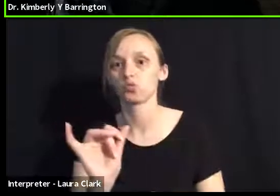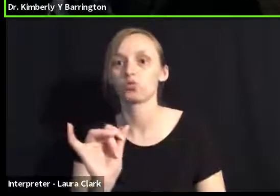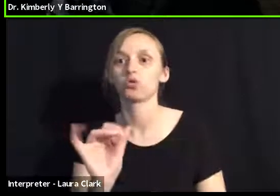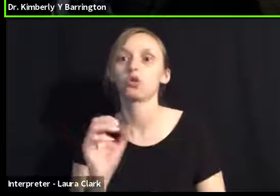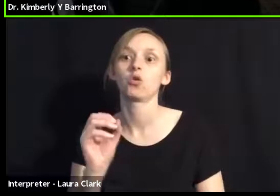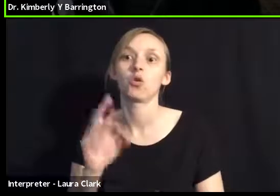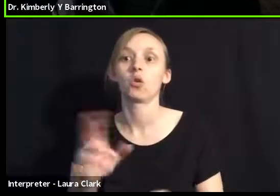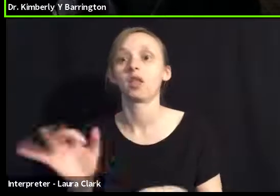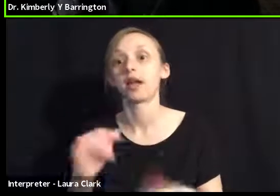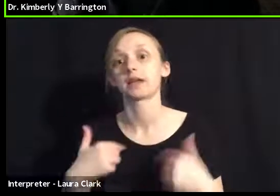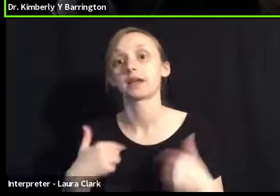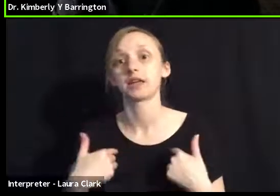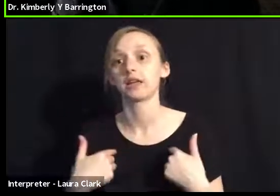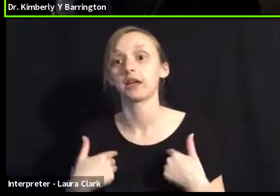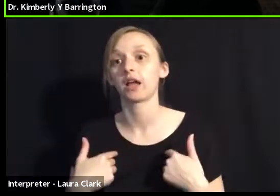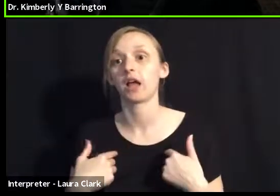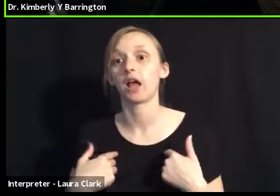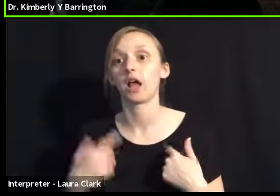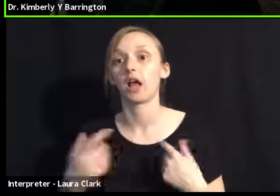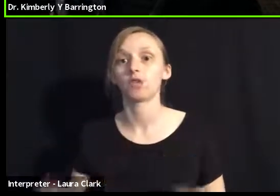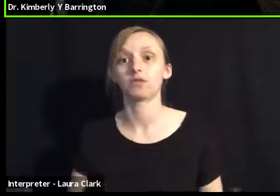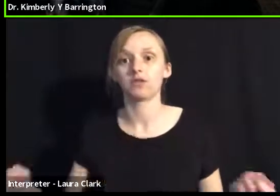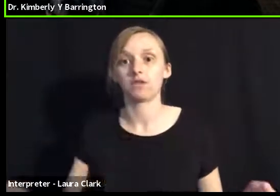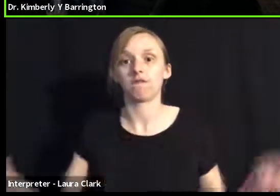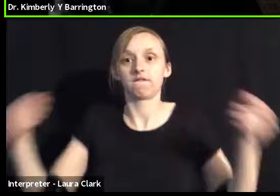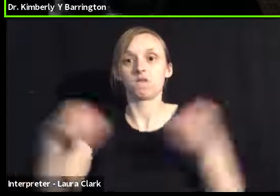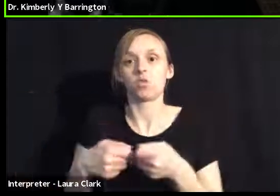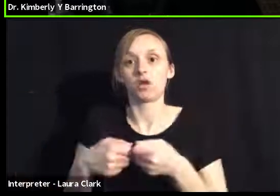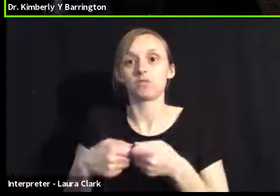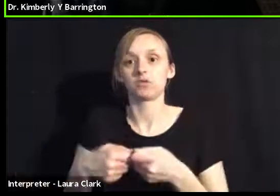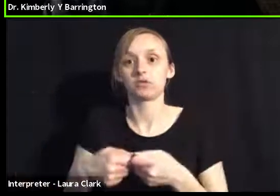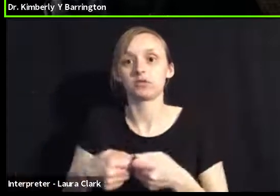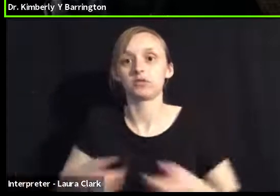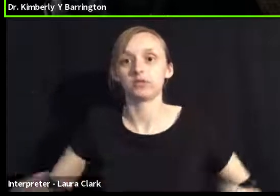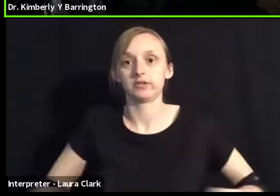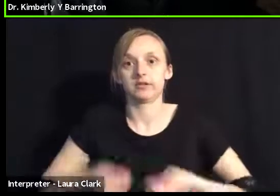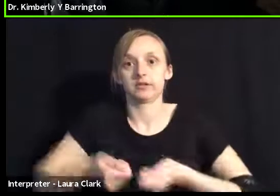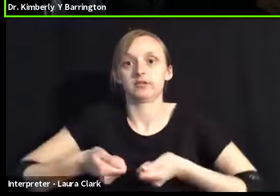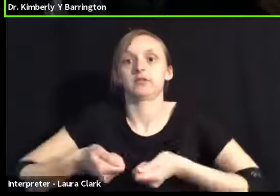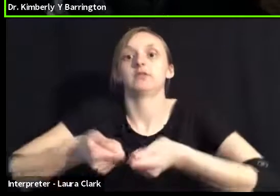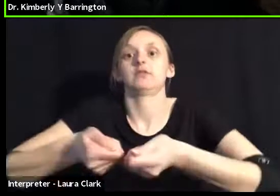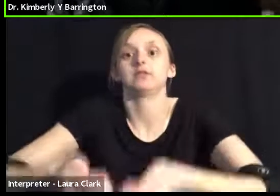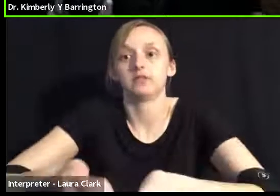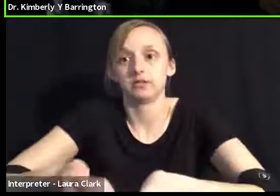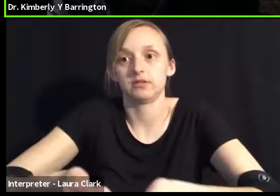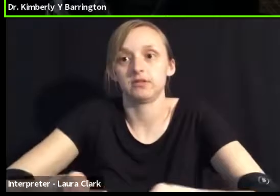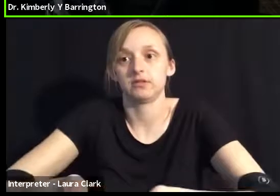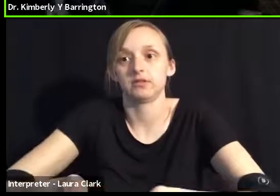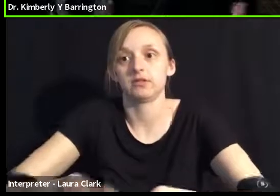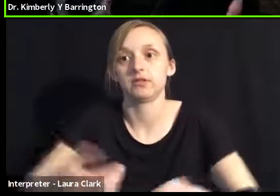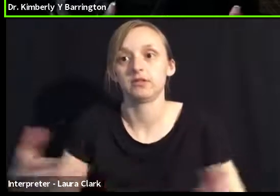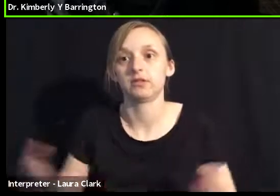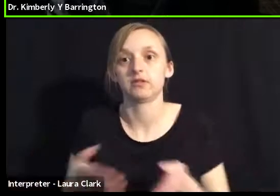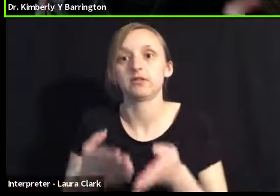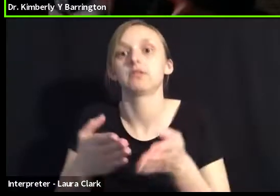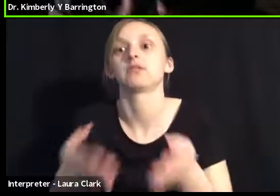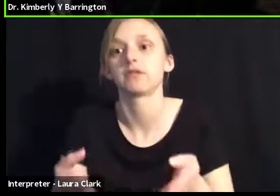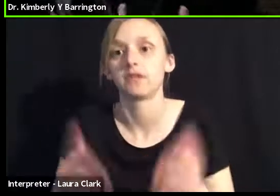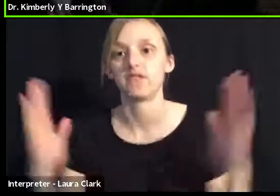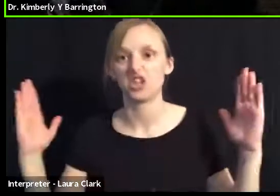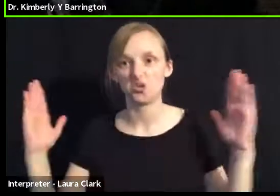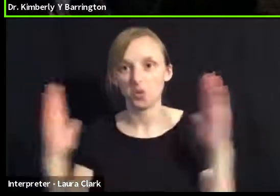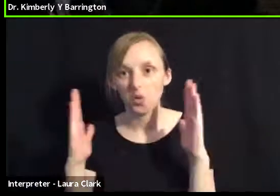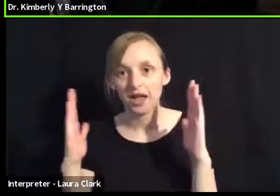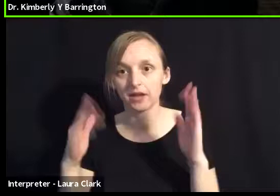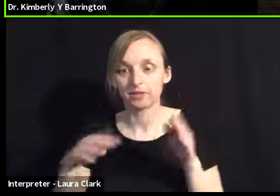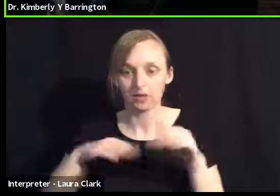like I did. I would fold up my wheelchair, put it in first, because if there's more space once you get in, just not in the doorway, you